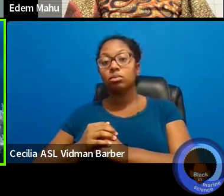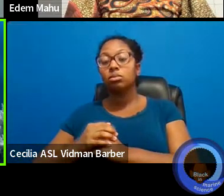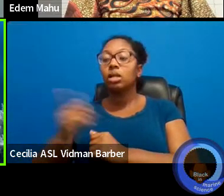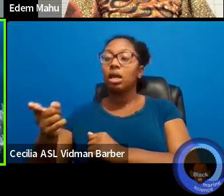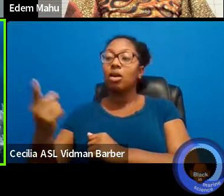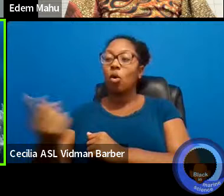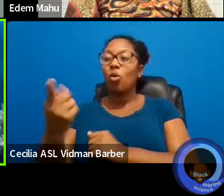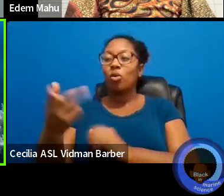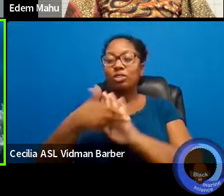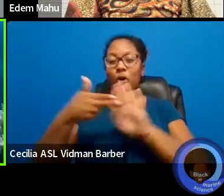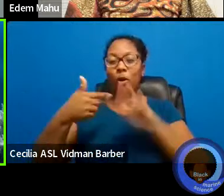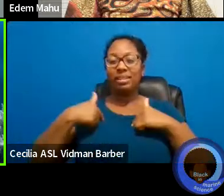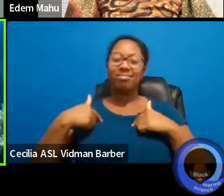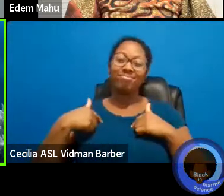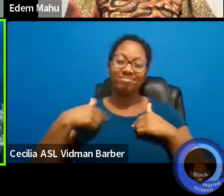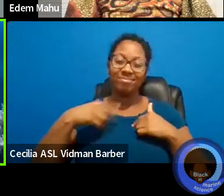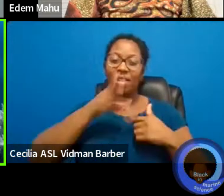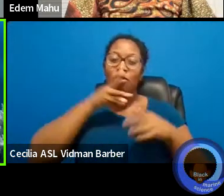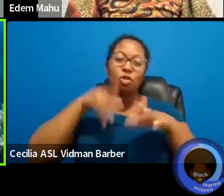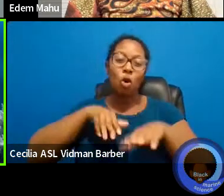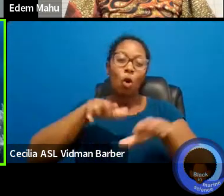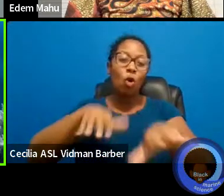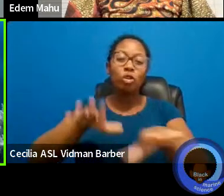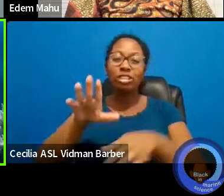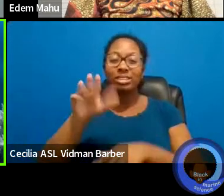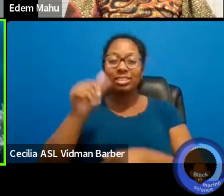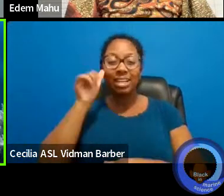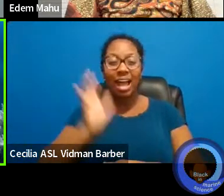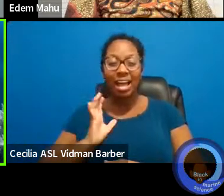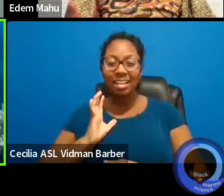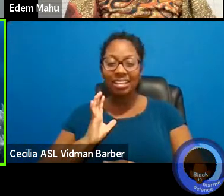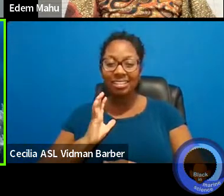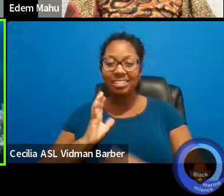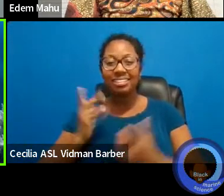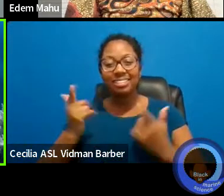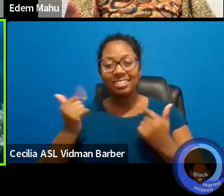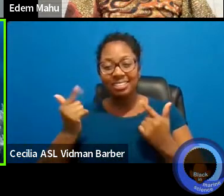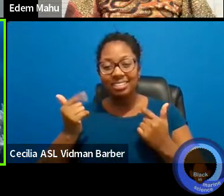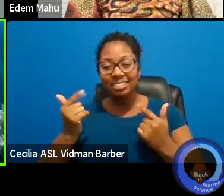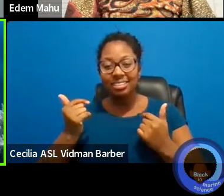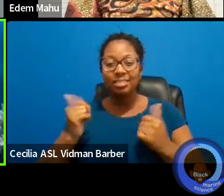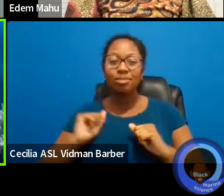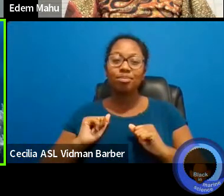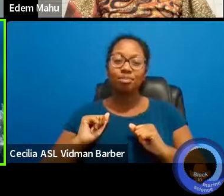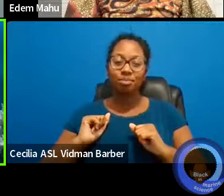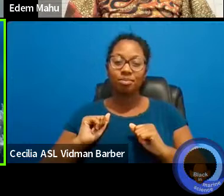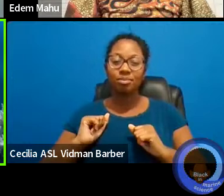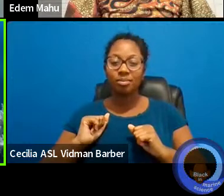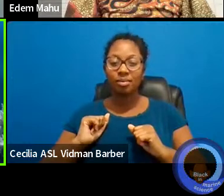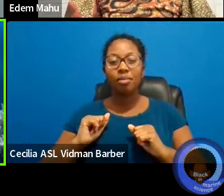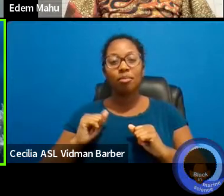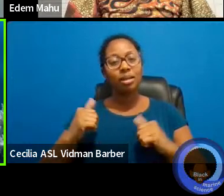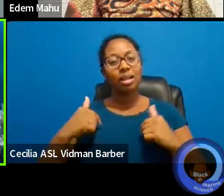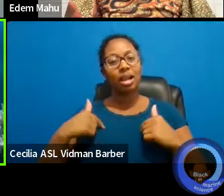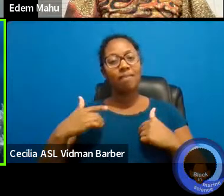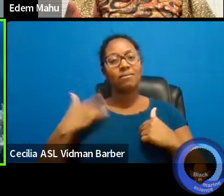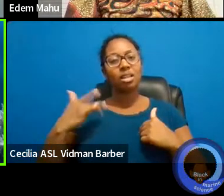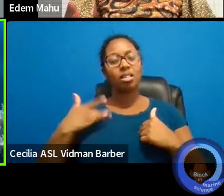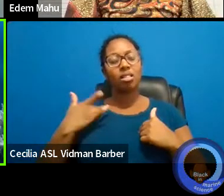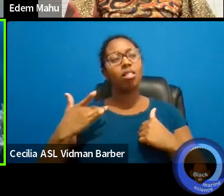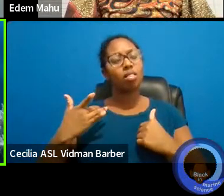guy. This wasn't really part of the course content, but somehow I found my space